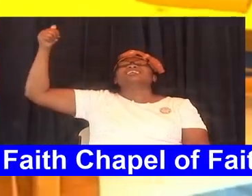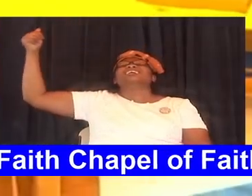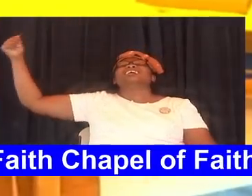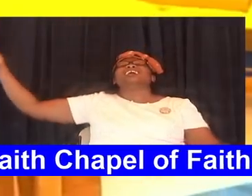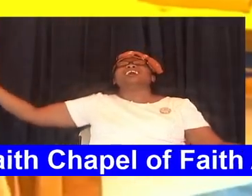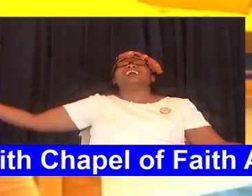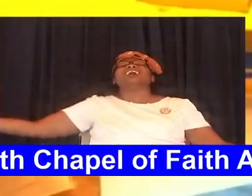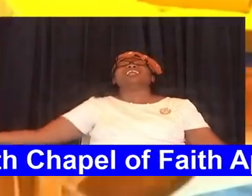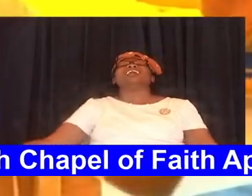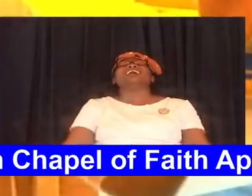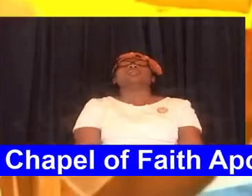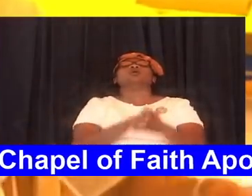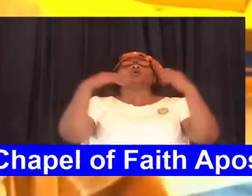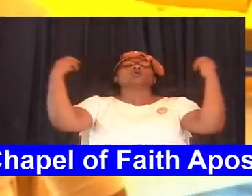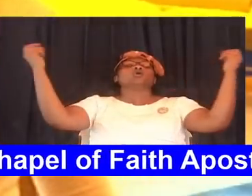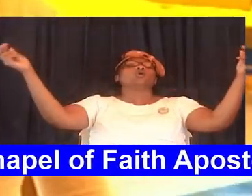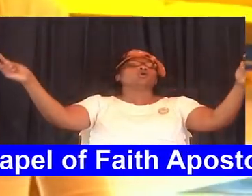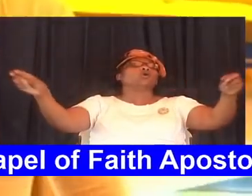best.